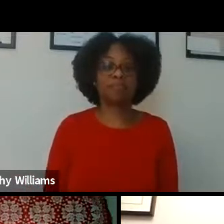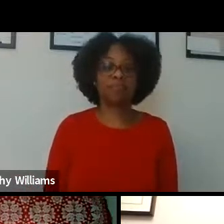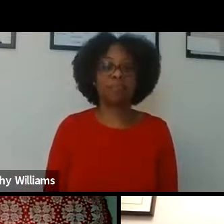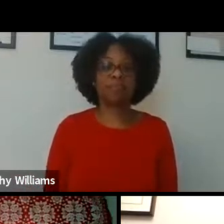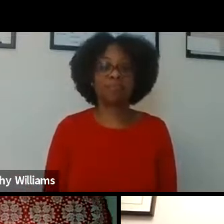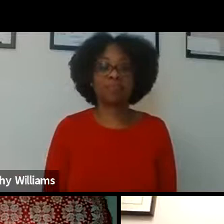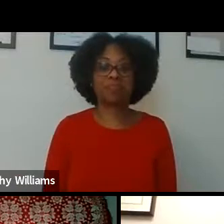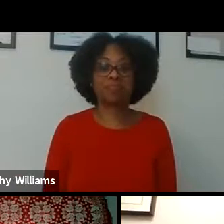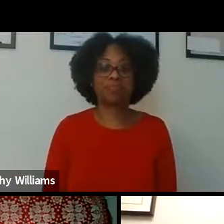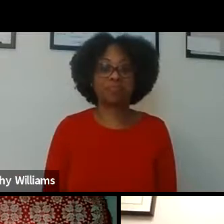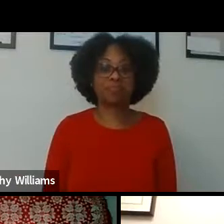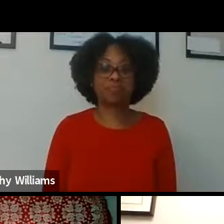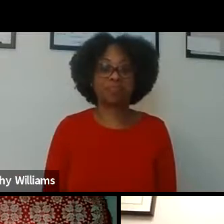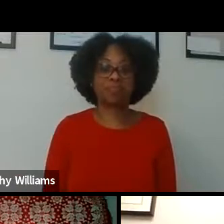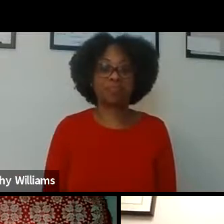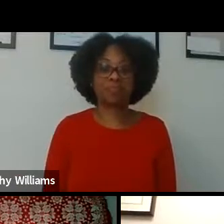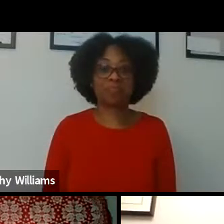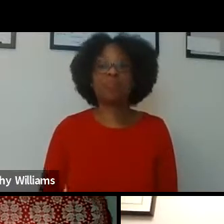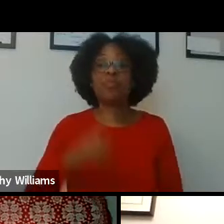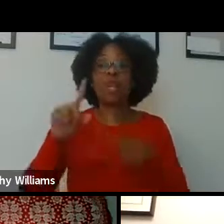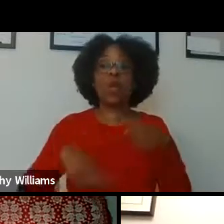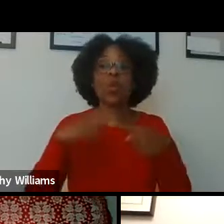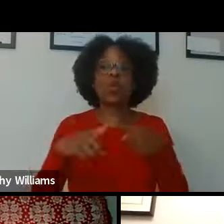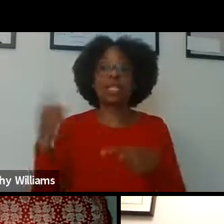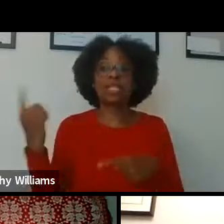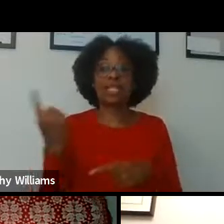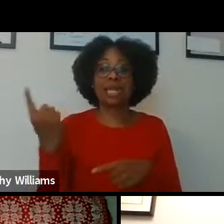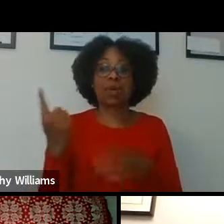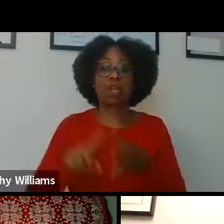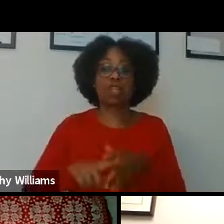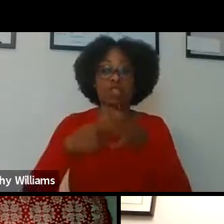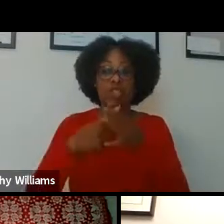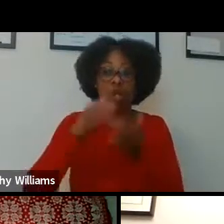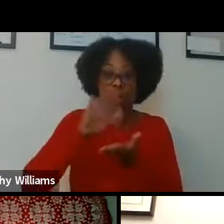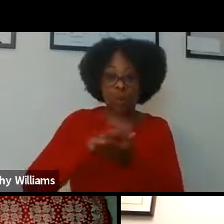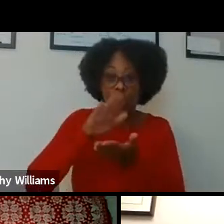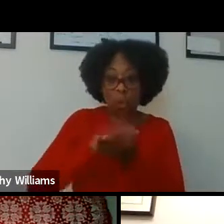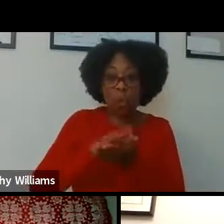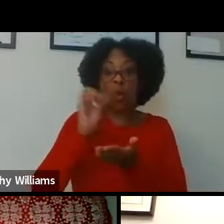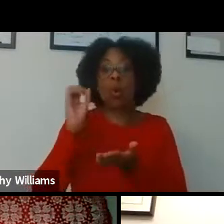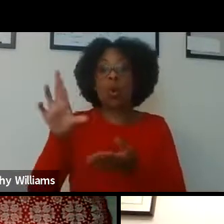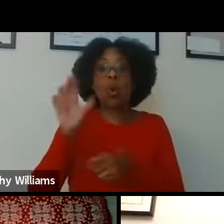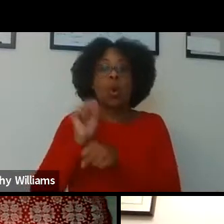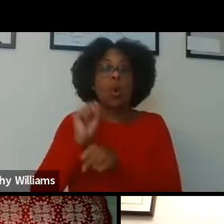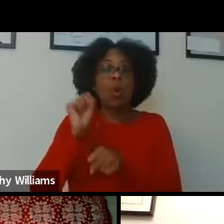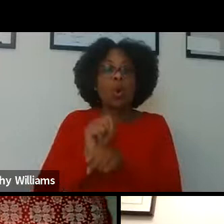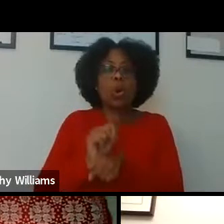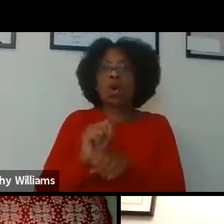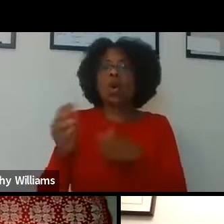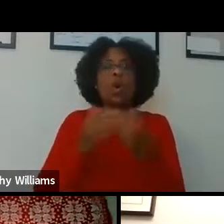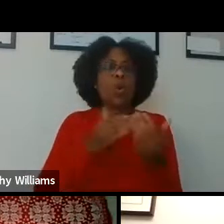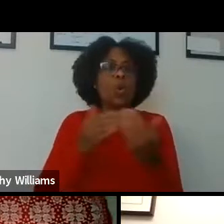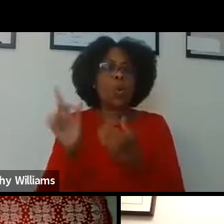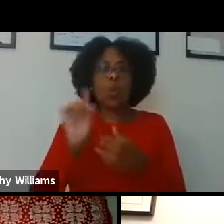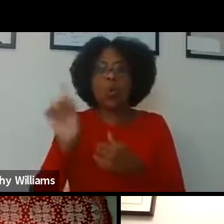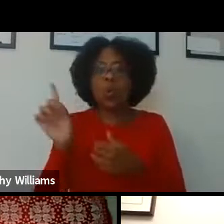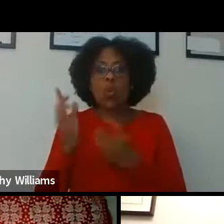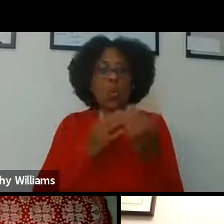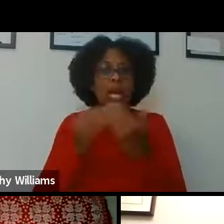have is when someone starts school or work or wherever they have